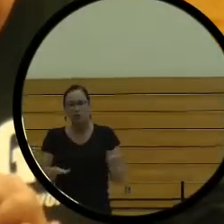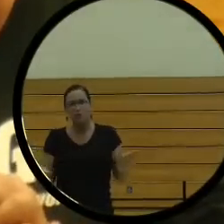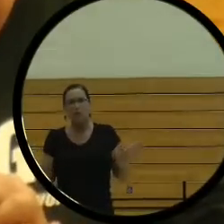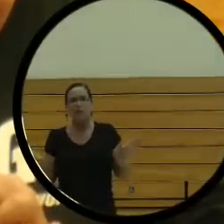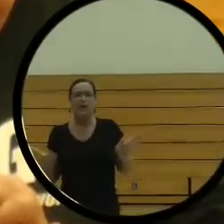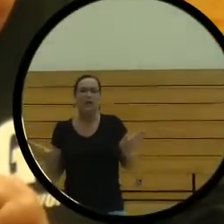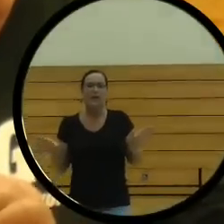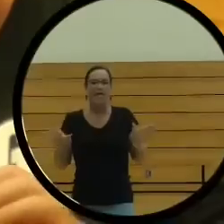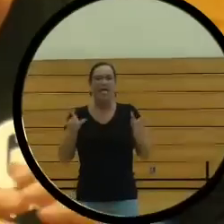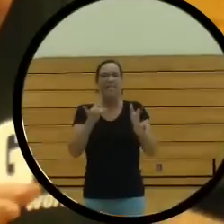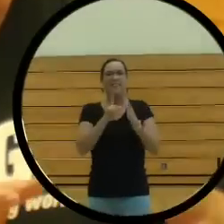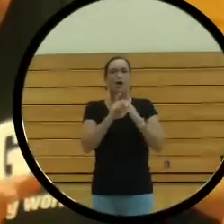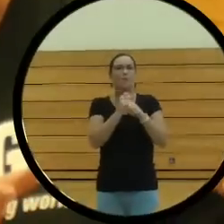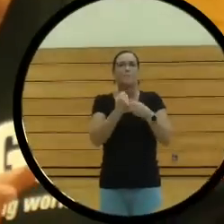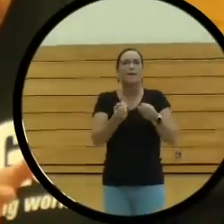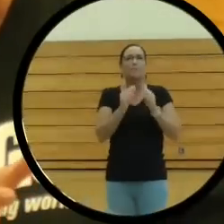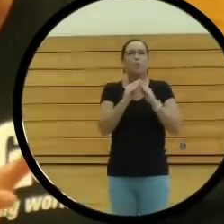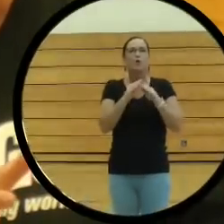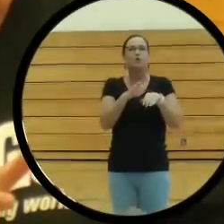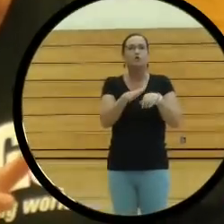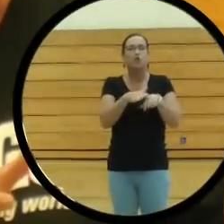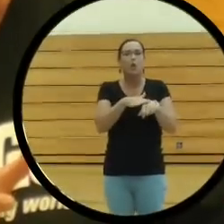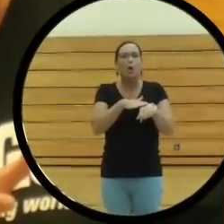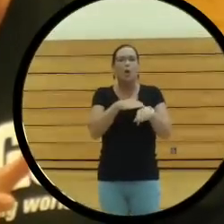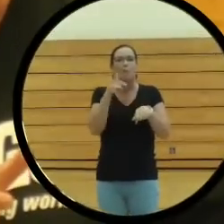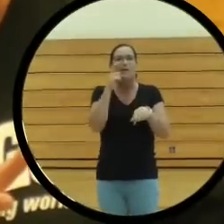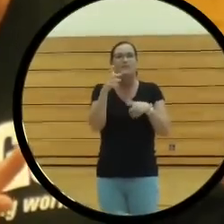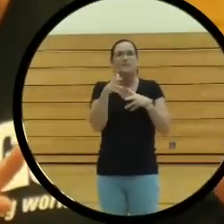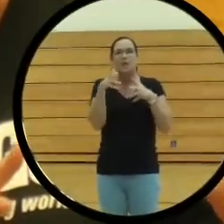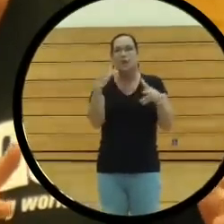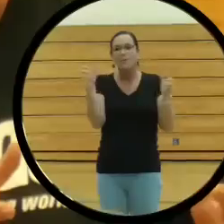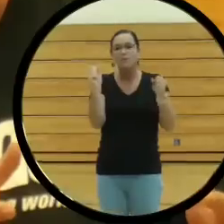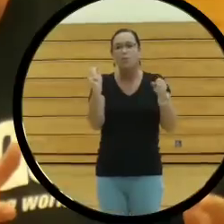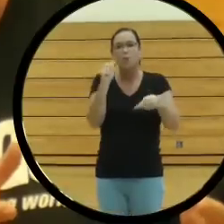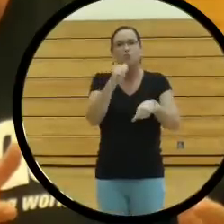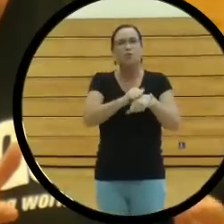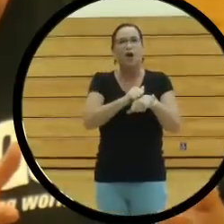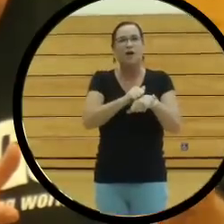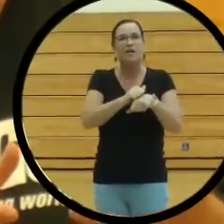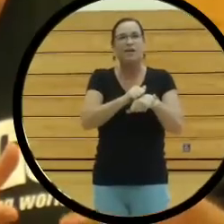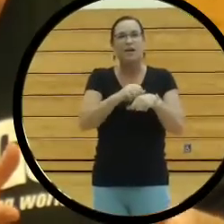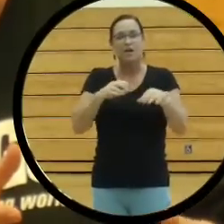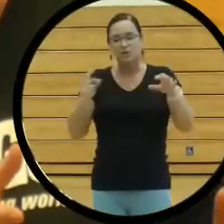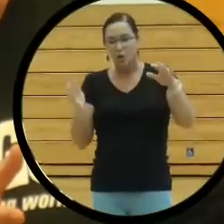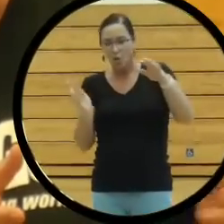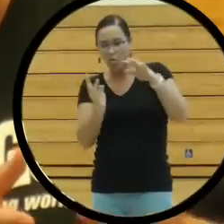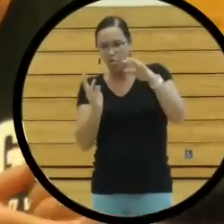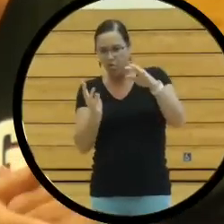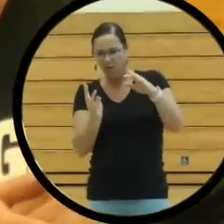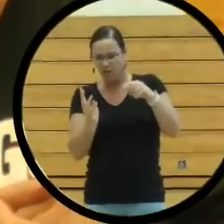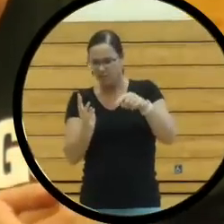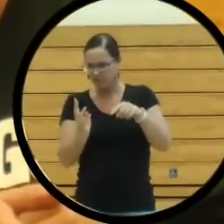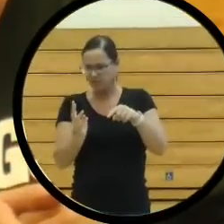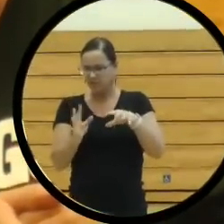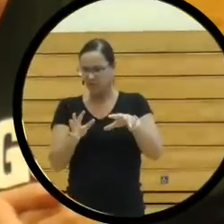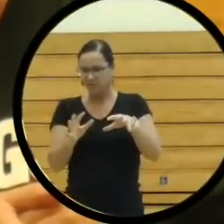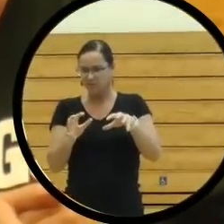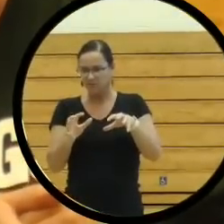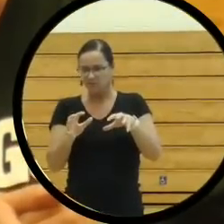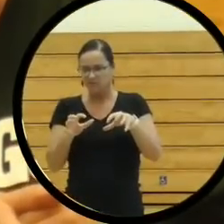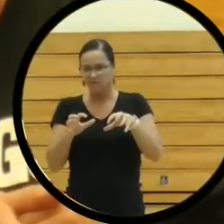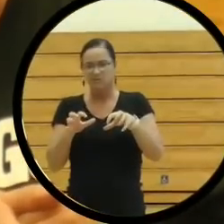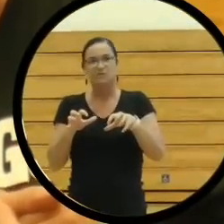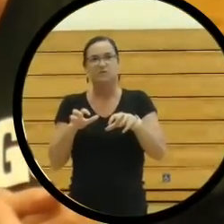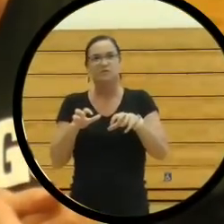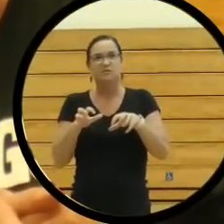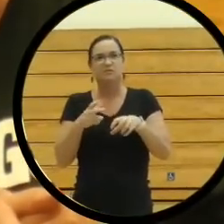that slows it down because there's a lot of massive cold rock and it starts to congeal. If lava gets into a lava tube, it generally doesn't travel very